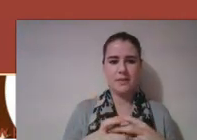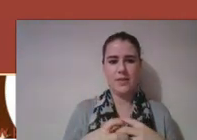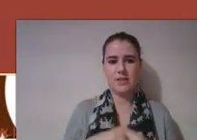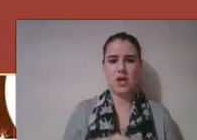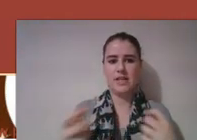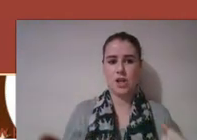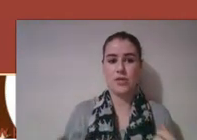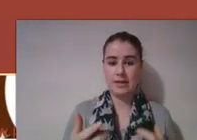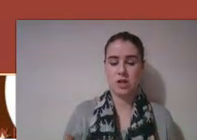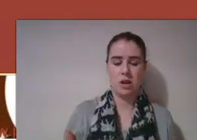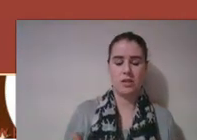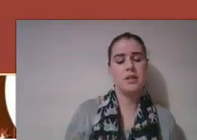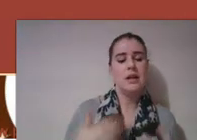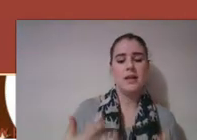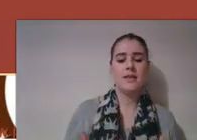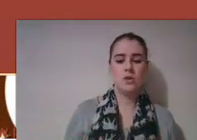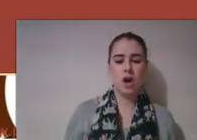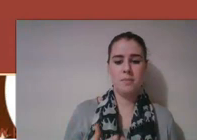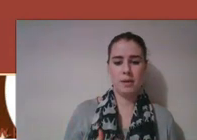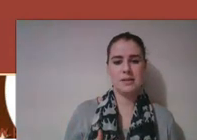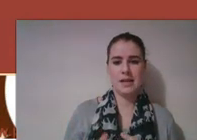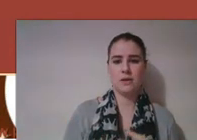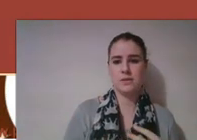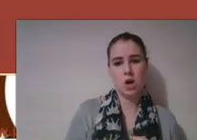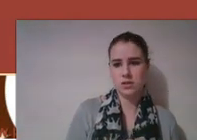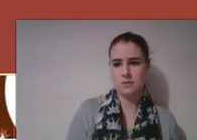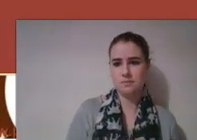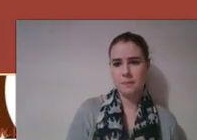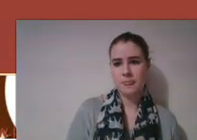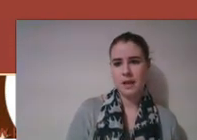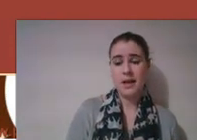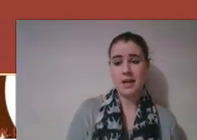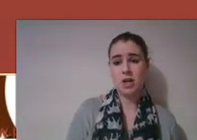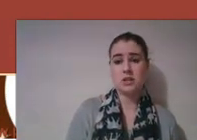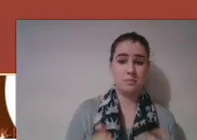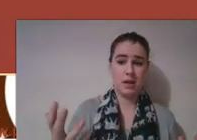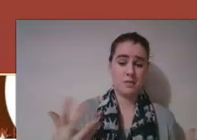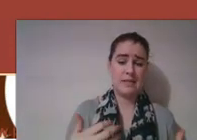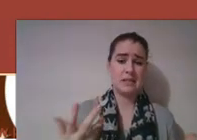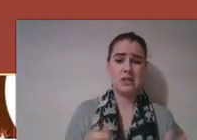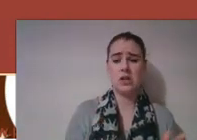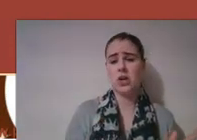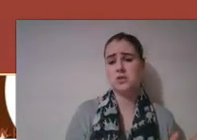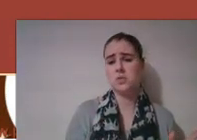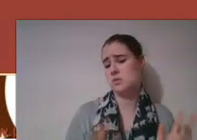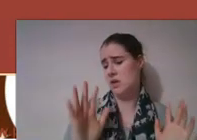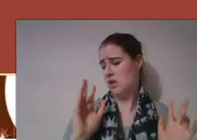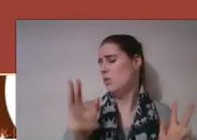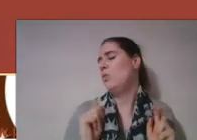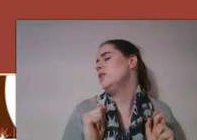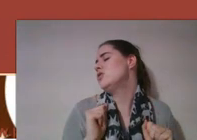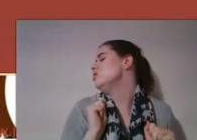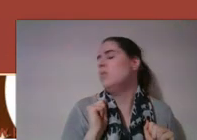spin that material and they turn it into thread and cloth. Now the two common plants they had was cotton. Okay, and cotton plants basically look like cotton